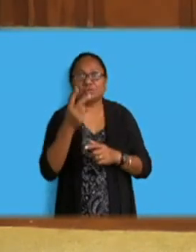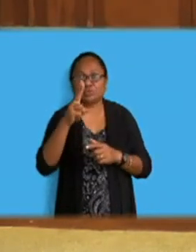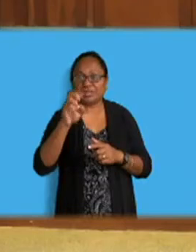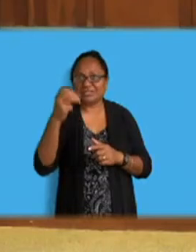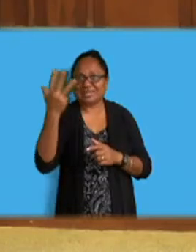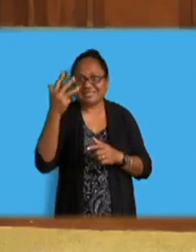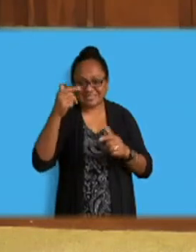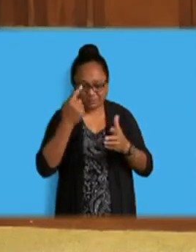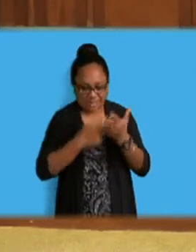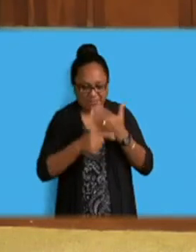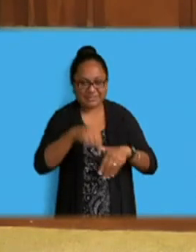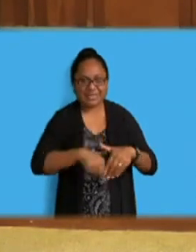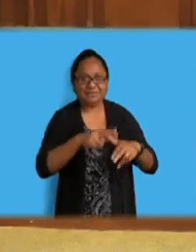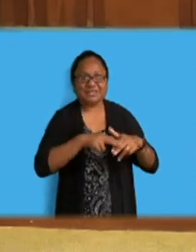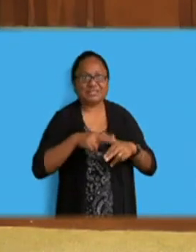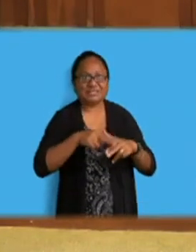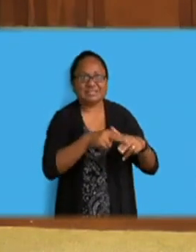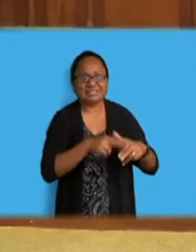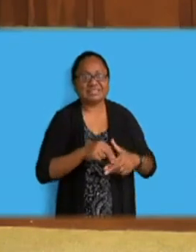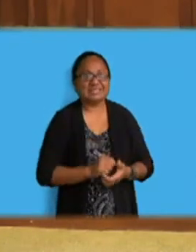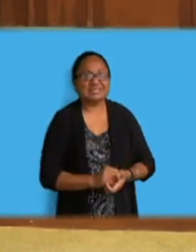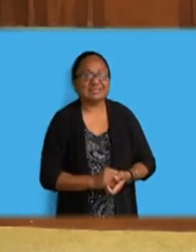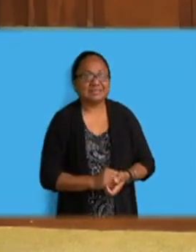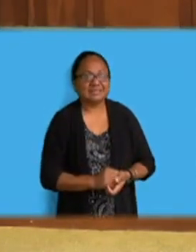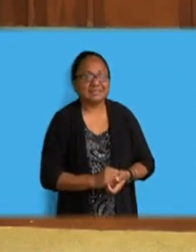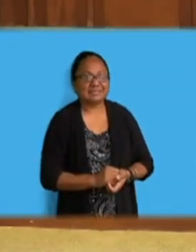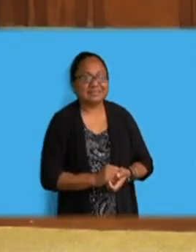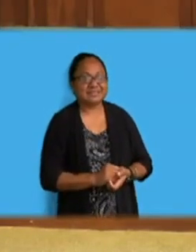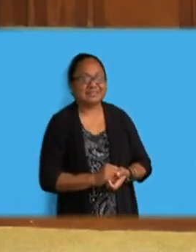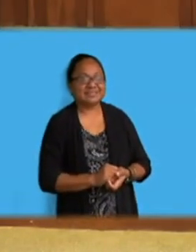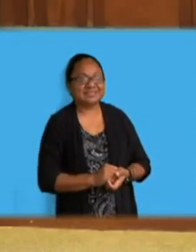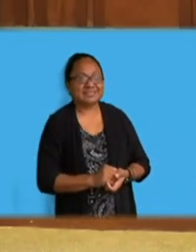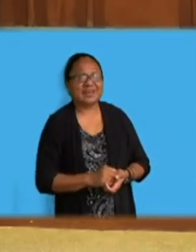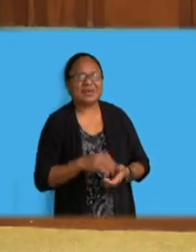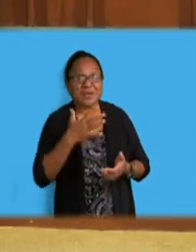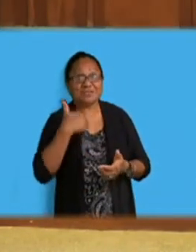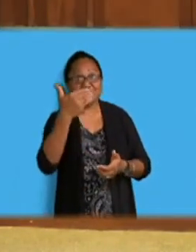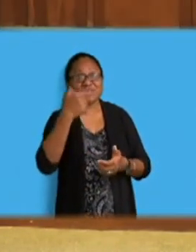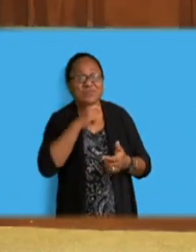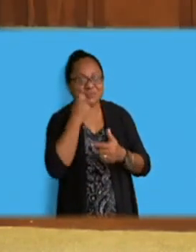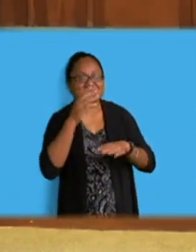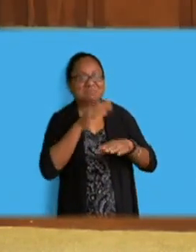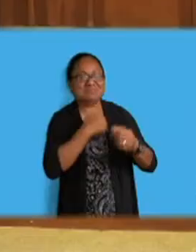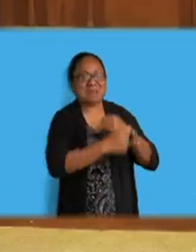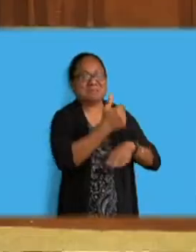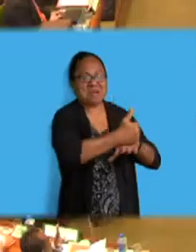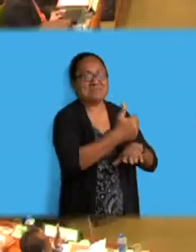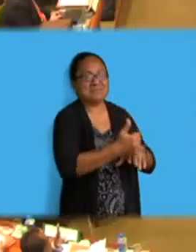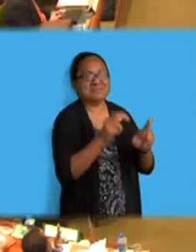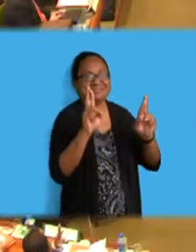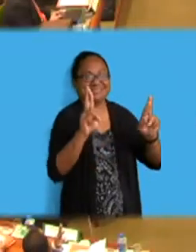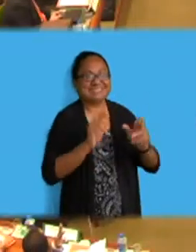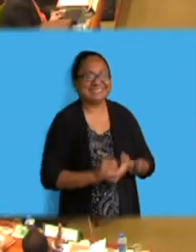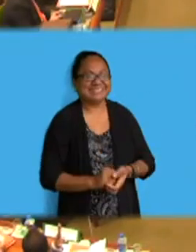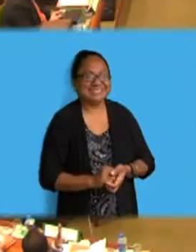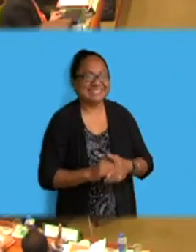especially when we could be sitting on the other side of the House. Thank you, Madam Speaker. Thank you.